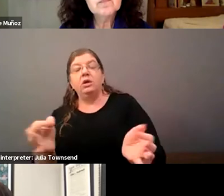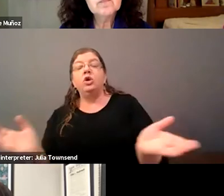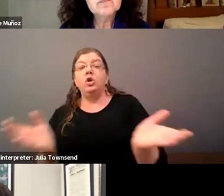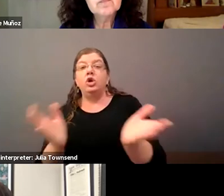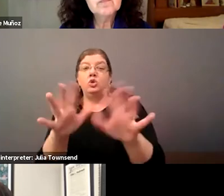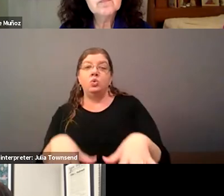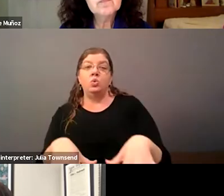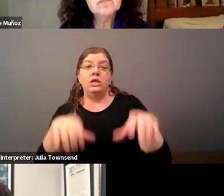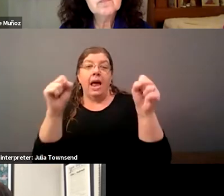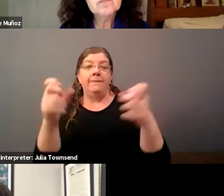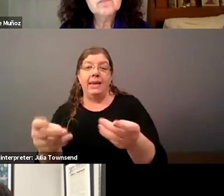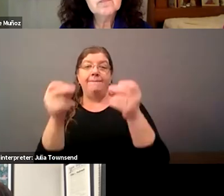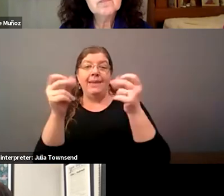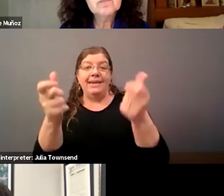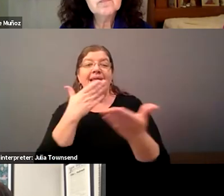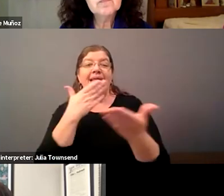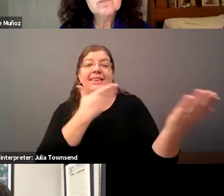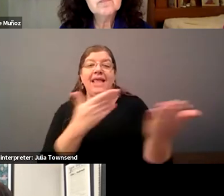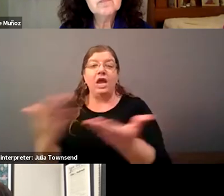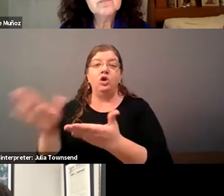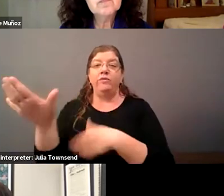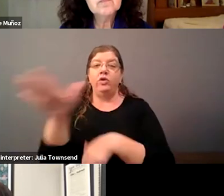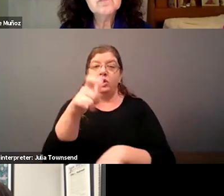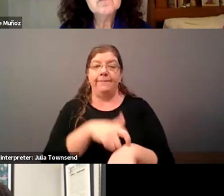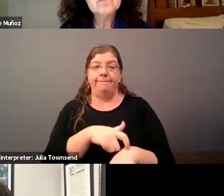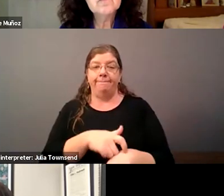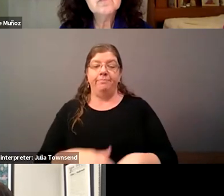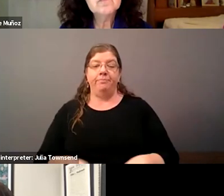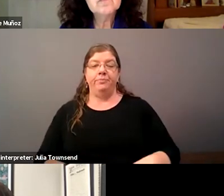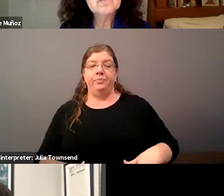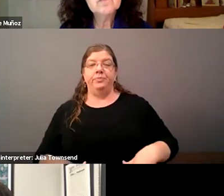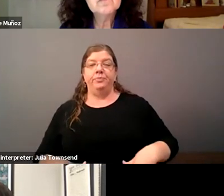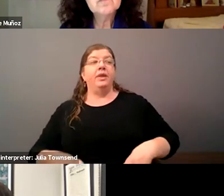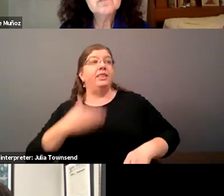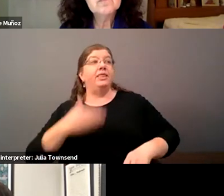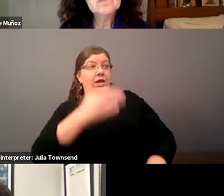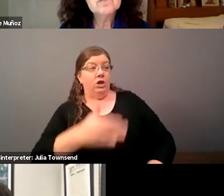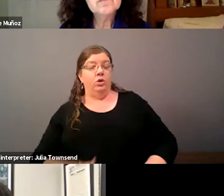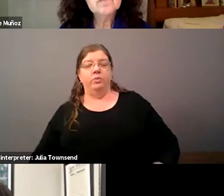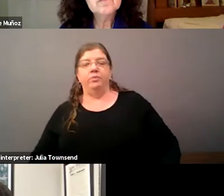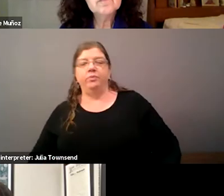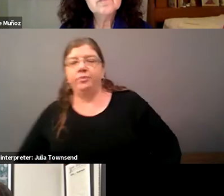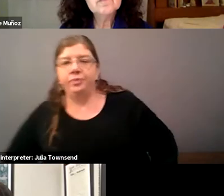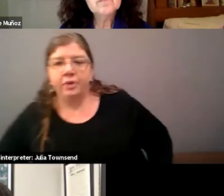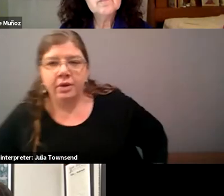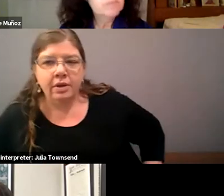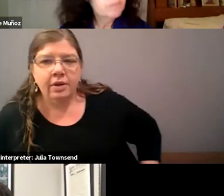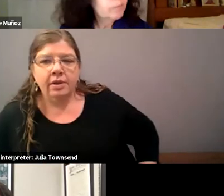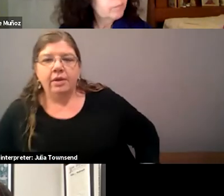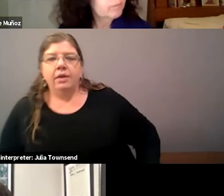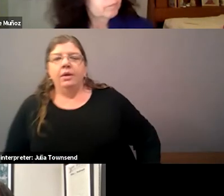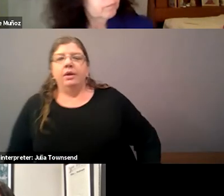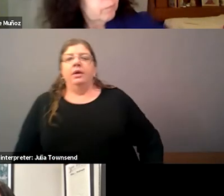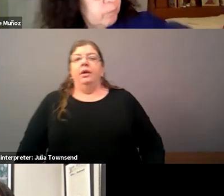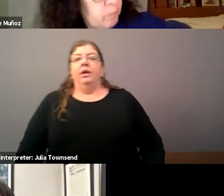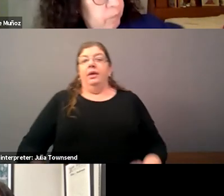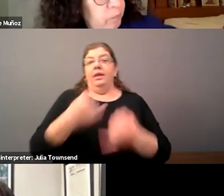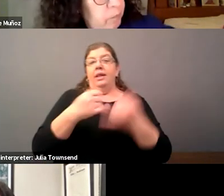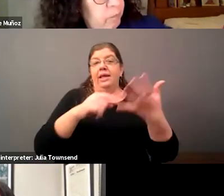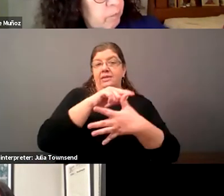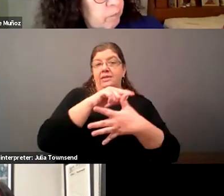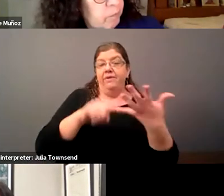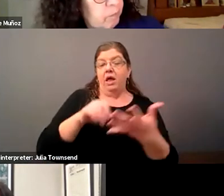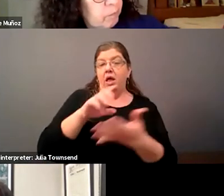immediately thank you for your time thank you our next last five speakers are olivia